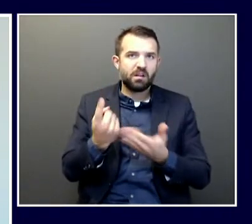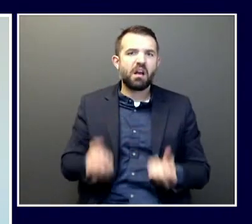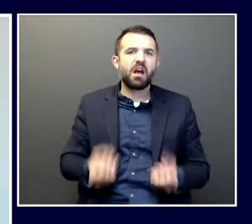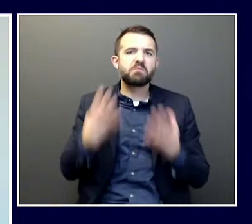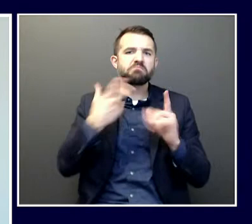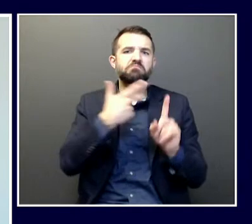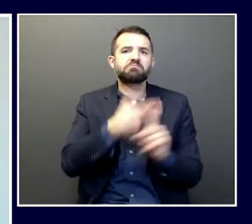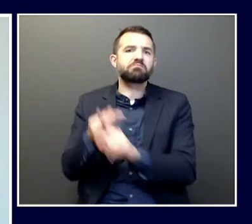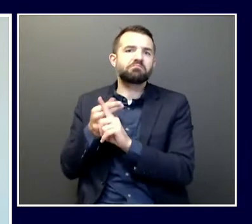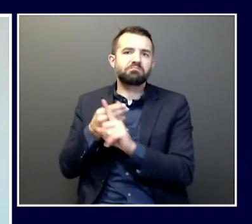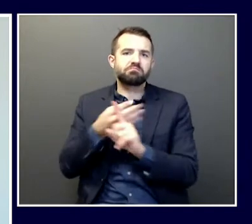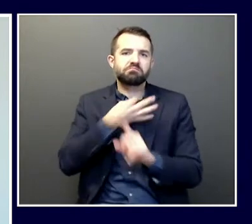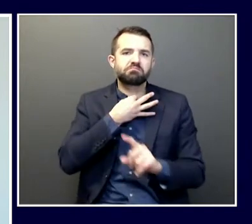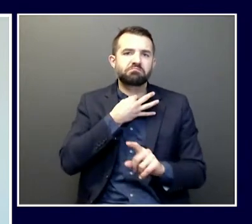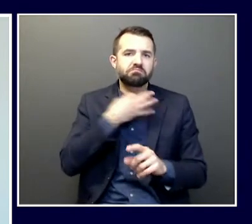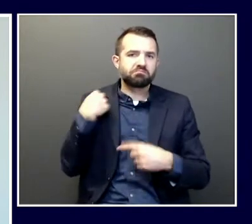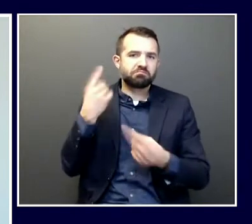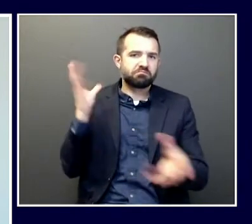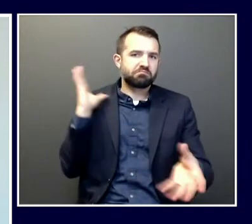a couple things, maybe